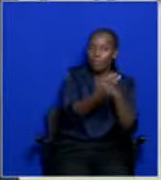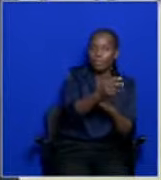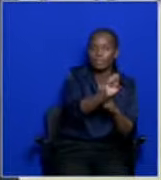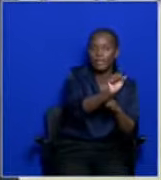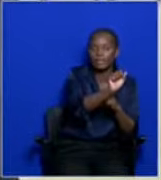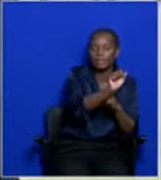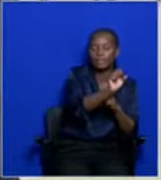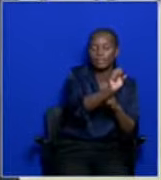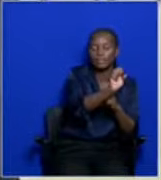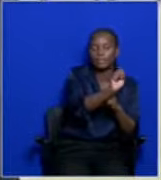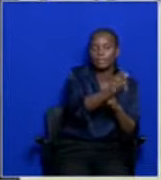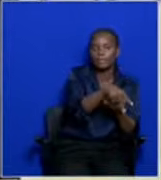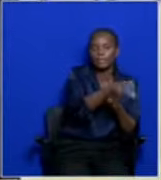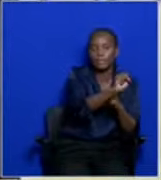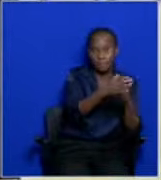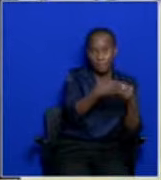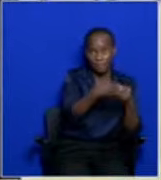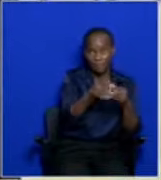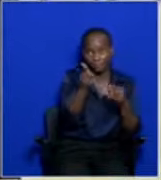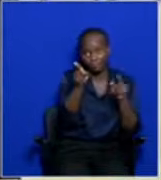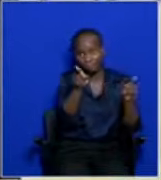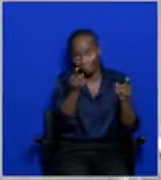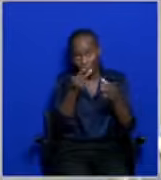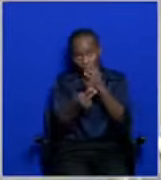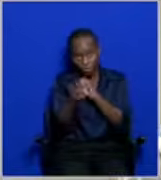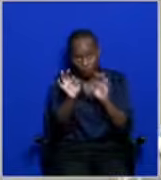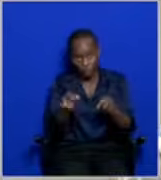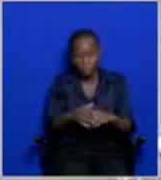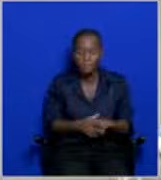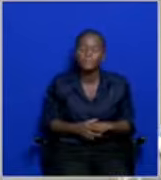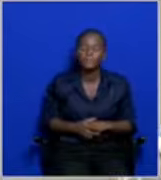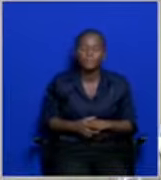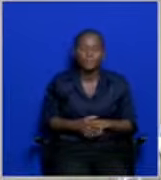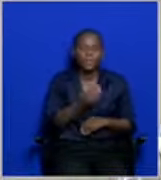And then if you could then read 103 and 104.